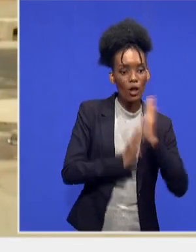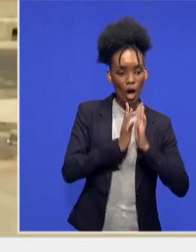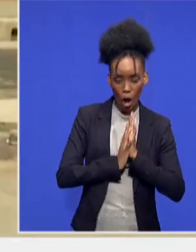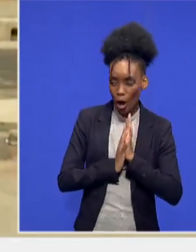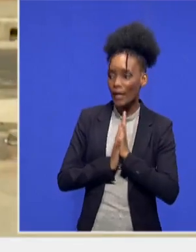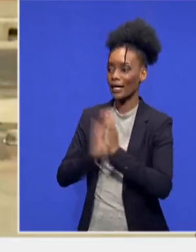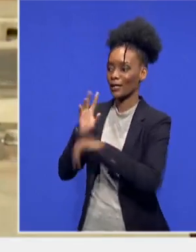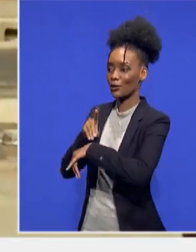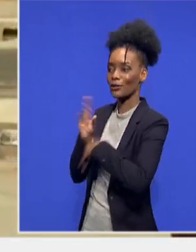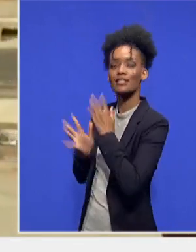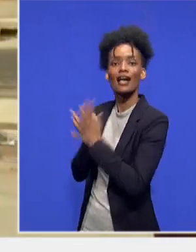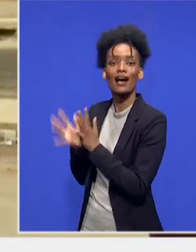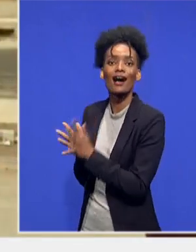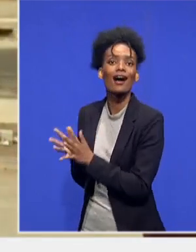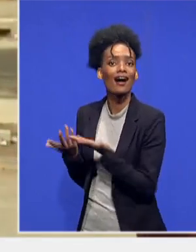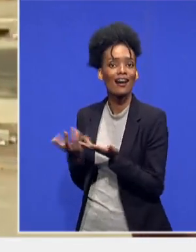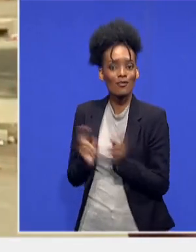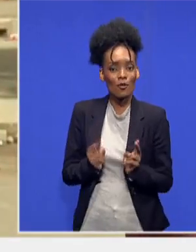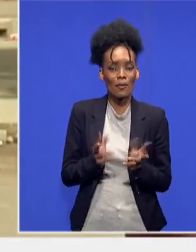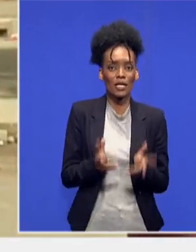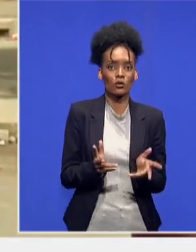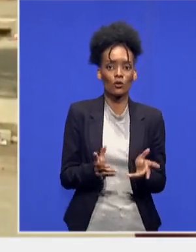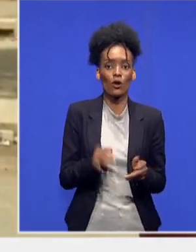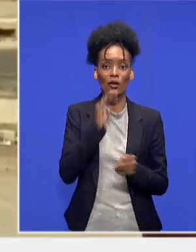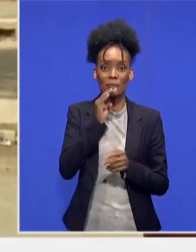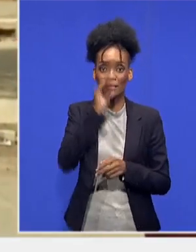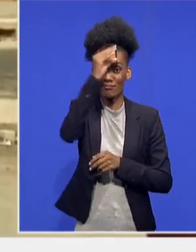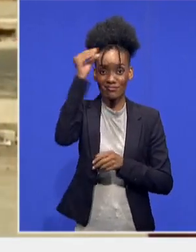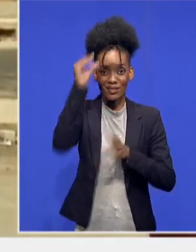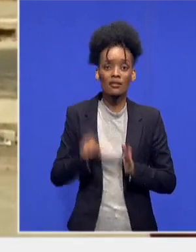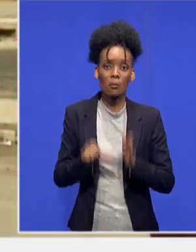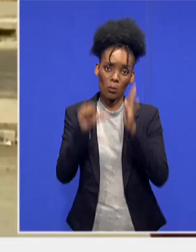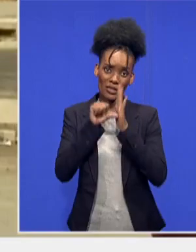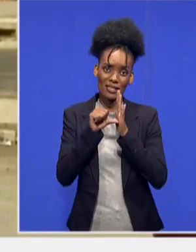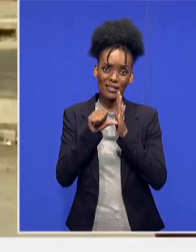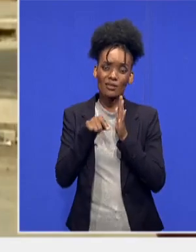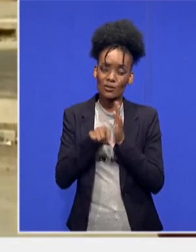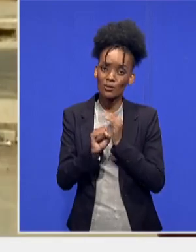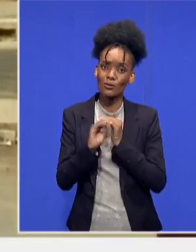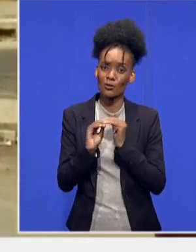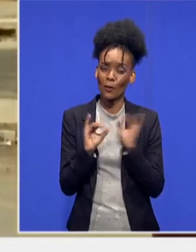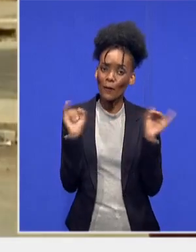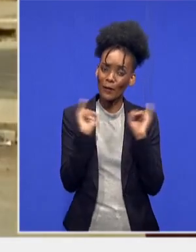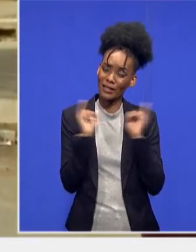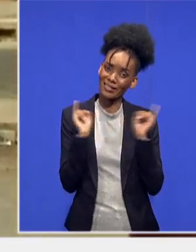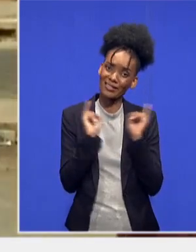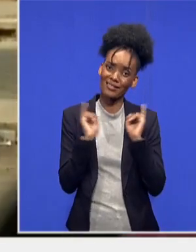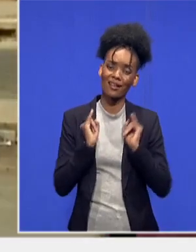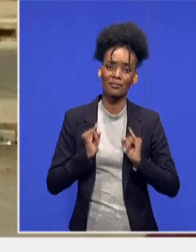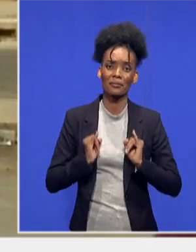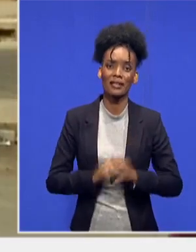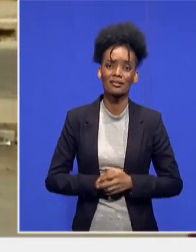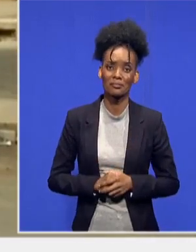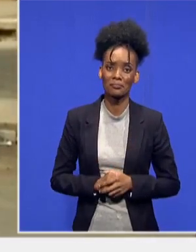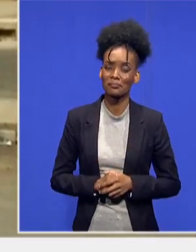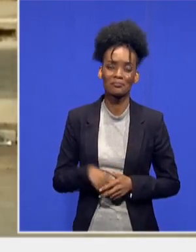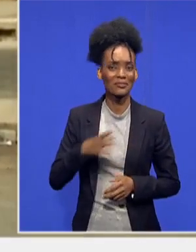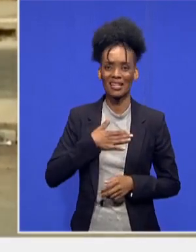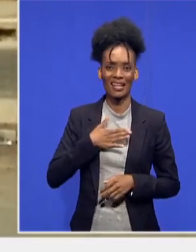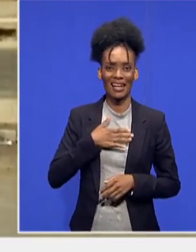the patients from time to time. So it's a dire situation in that sense, and it's an undesirable and untenable situation. So now,